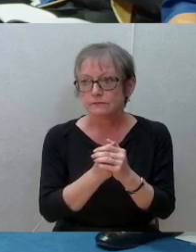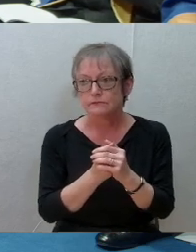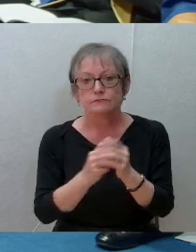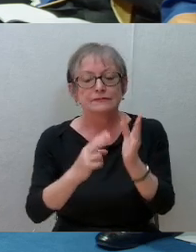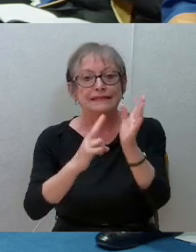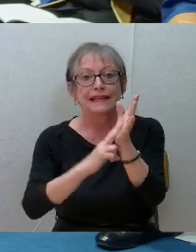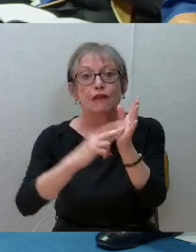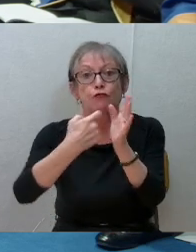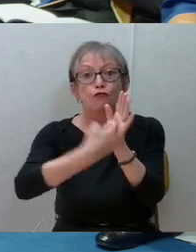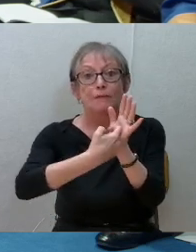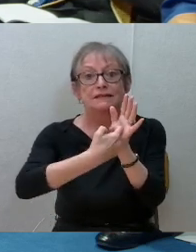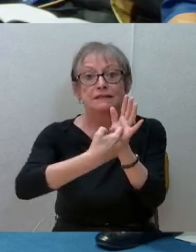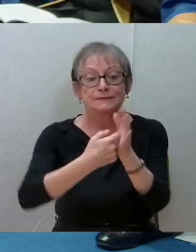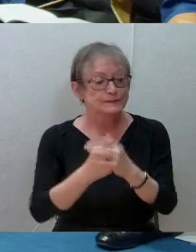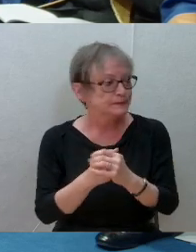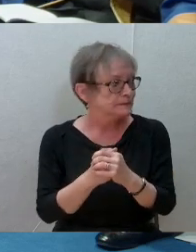Neve Robertson.